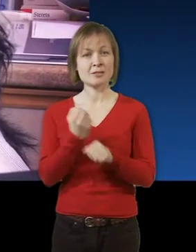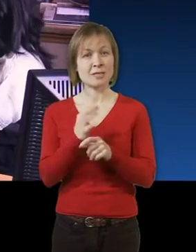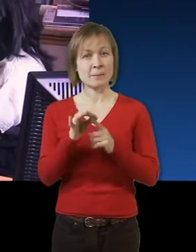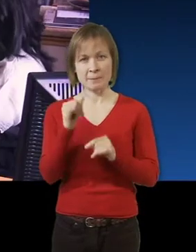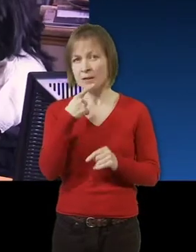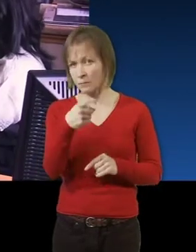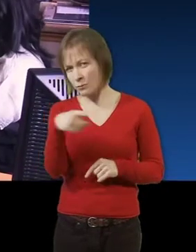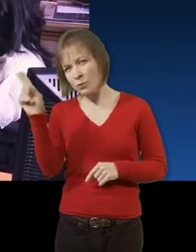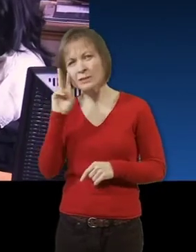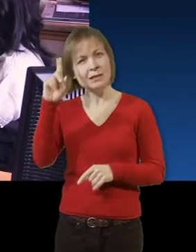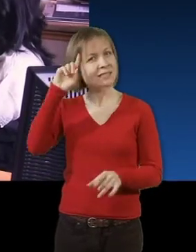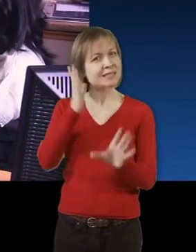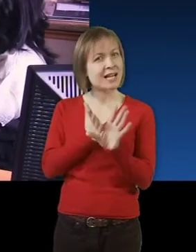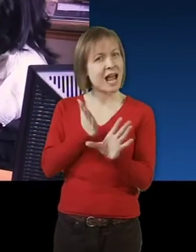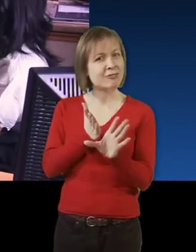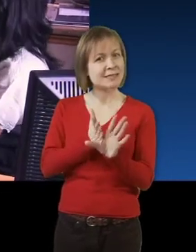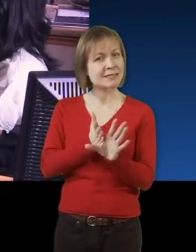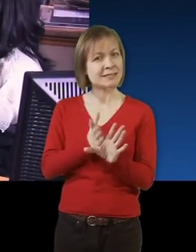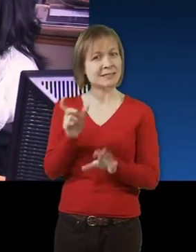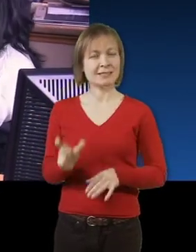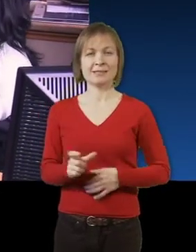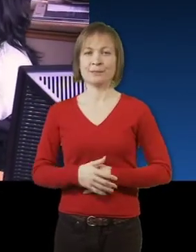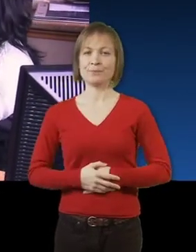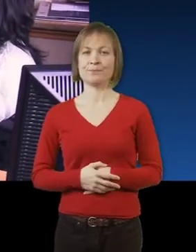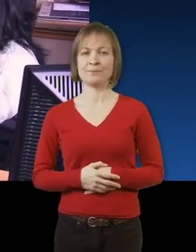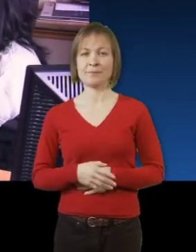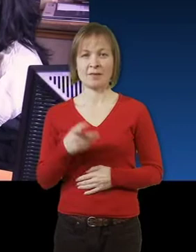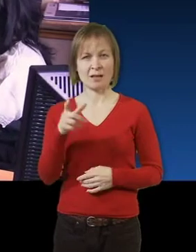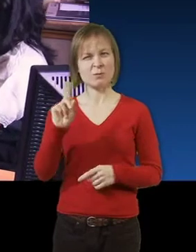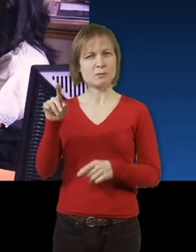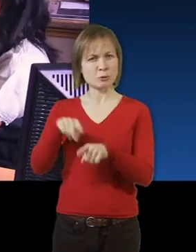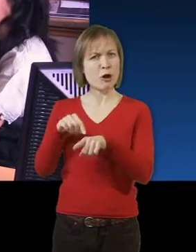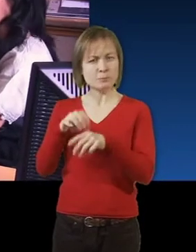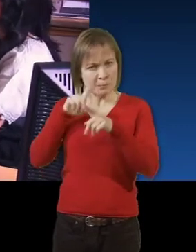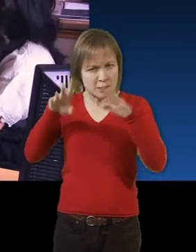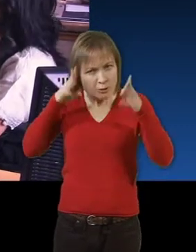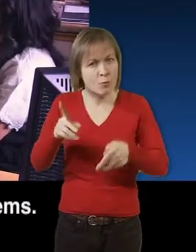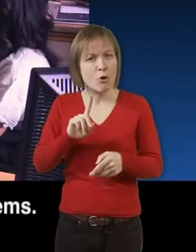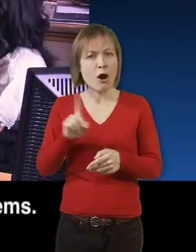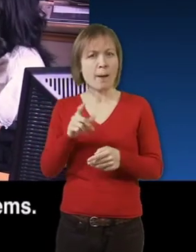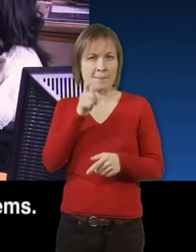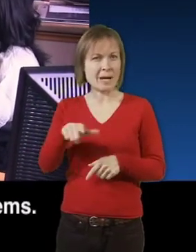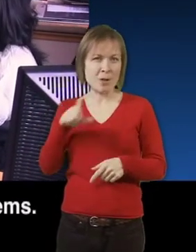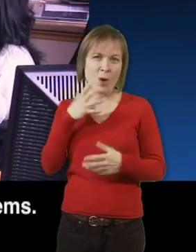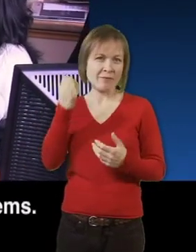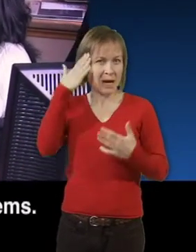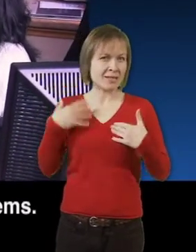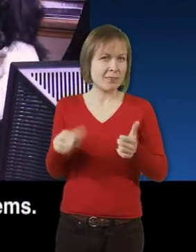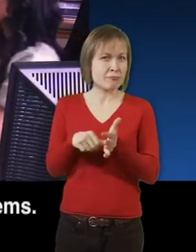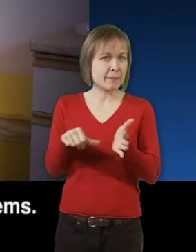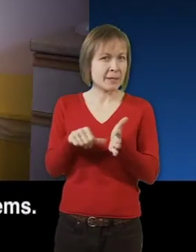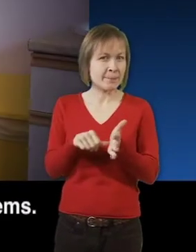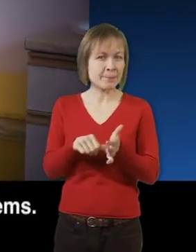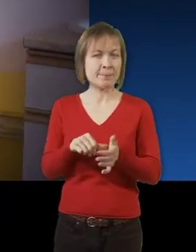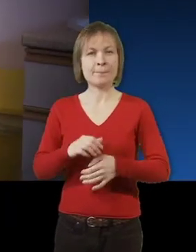Your GP may ask you to see a psychiatrist. This is a doctor who specialises in helping people with mental health